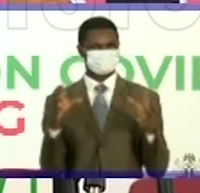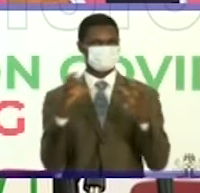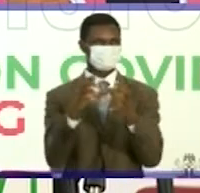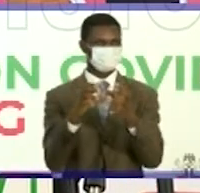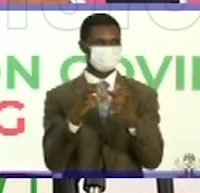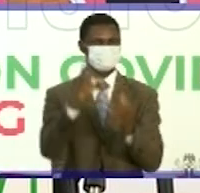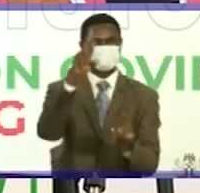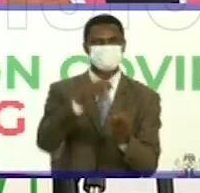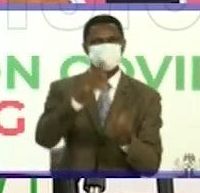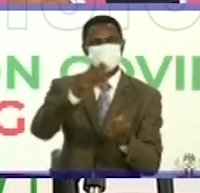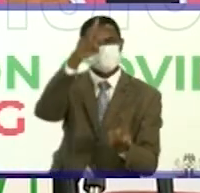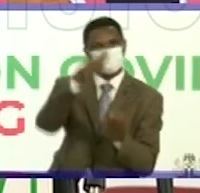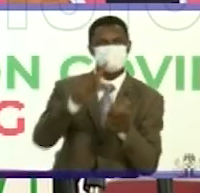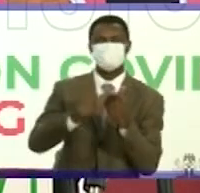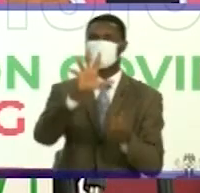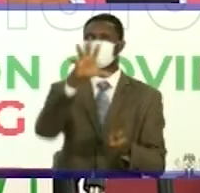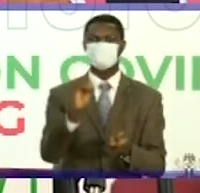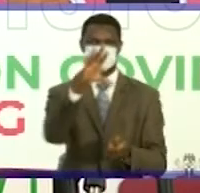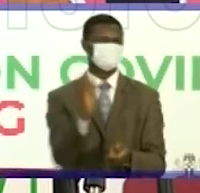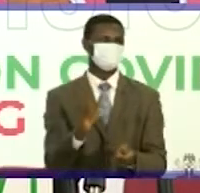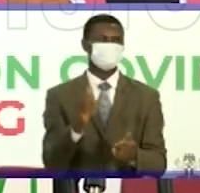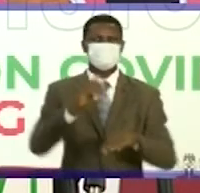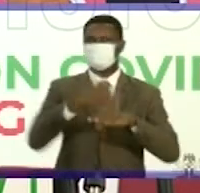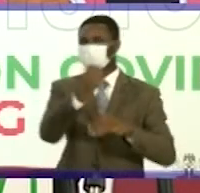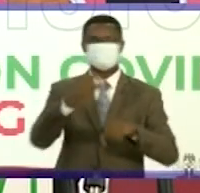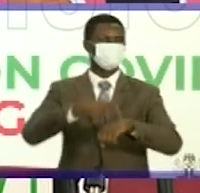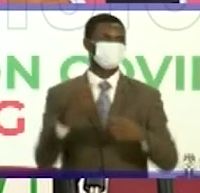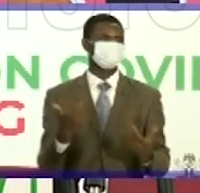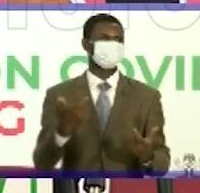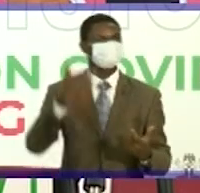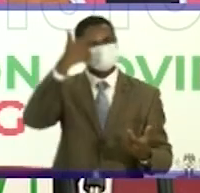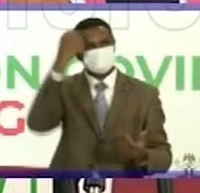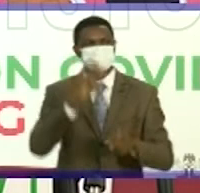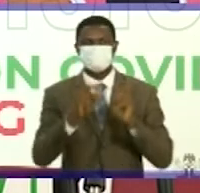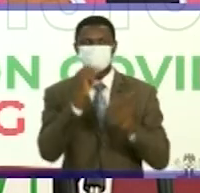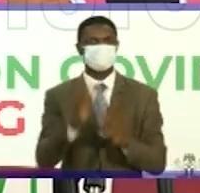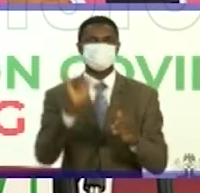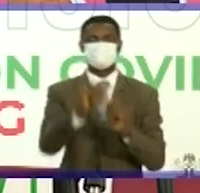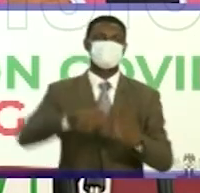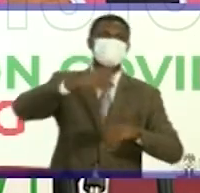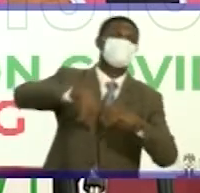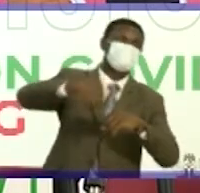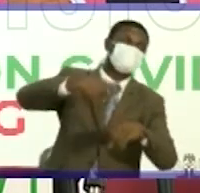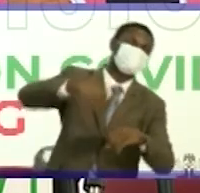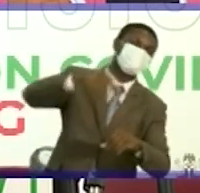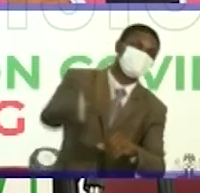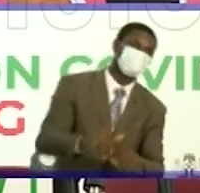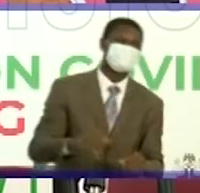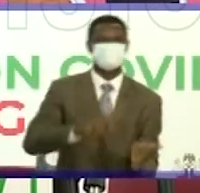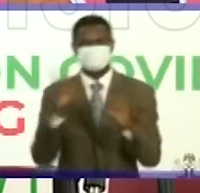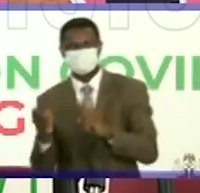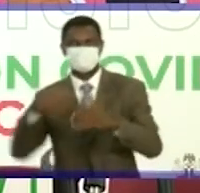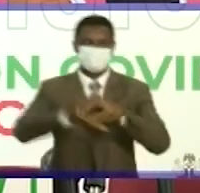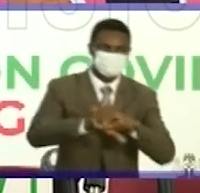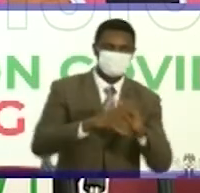than 50% at any time. But customers do not come to the bank and spend the whole day in a bank. They come and go. So they should be